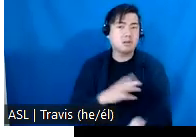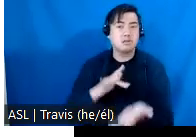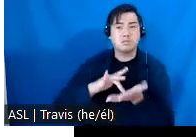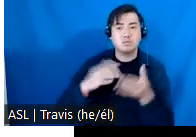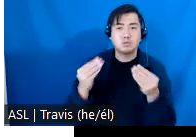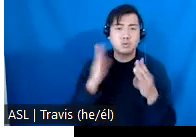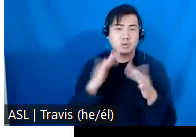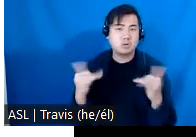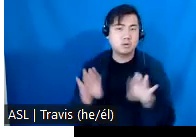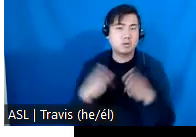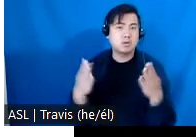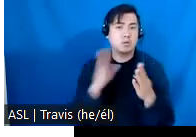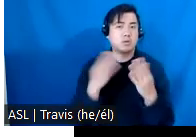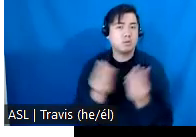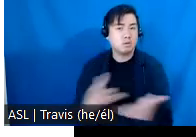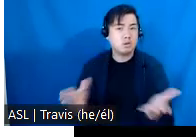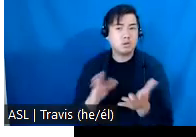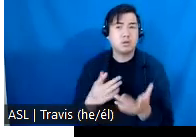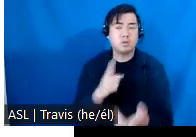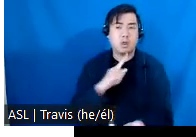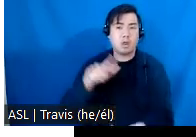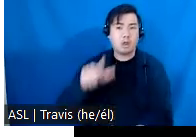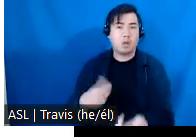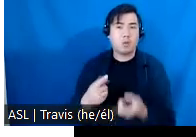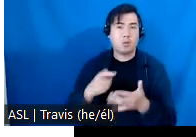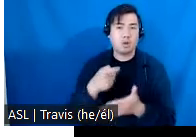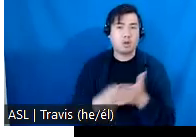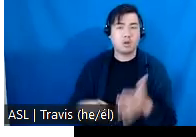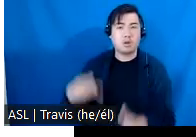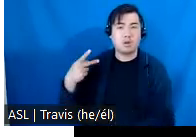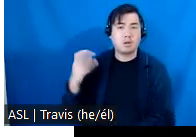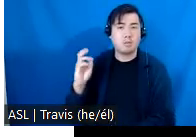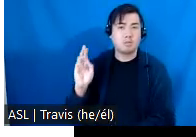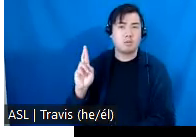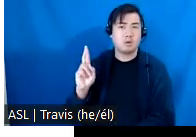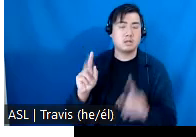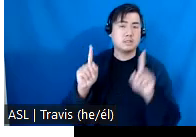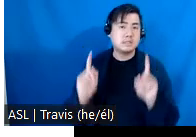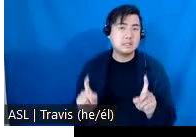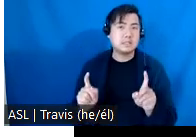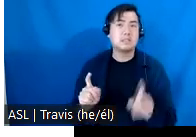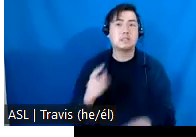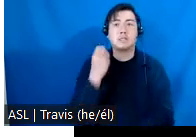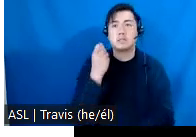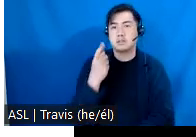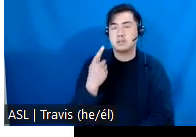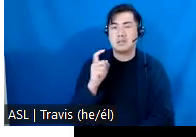to provide low-cost PCR testing. I forgot to take out the word free, but these are going to be by appointment